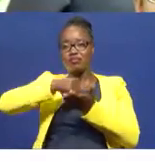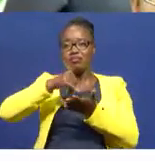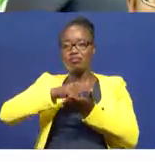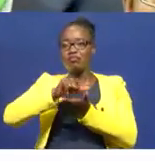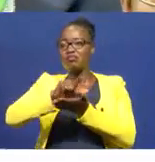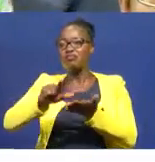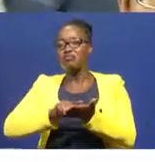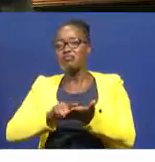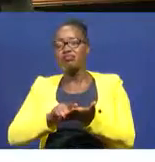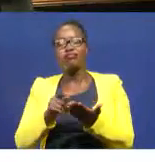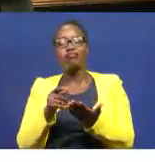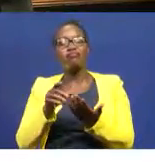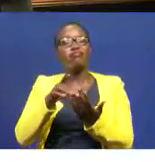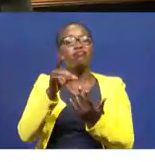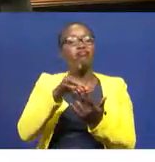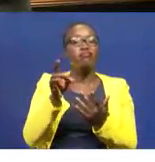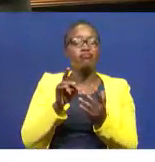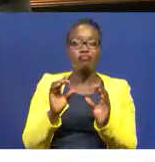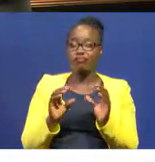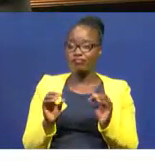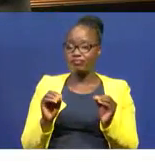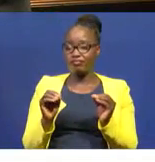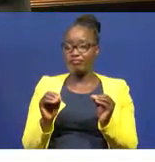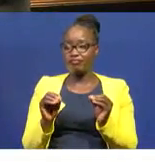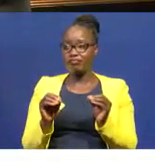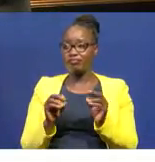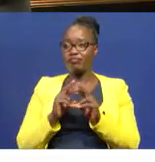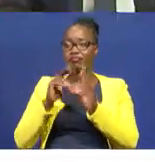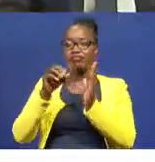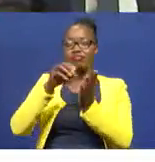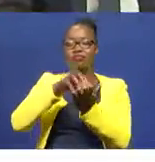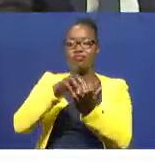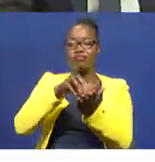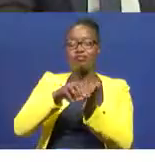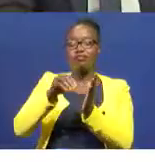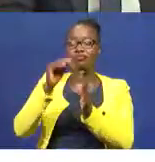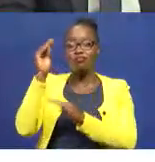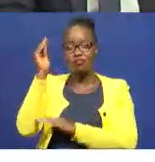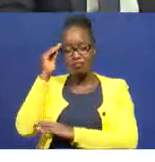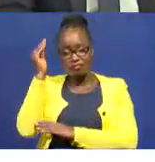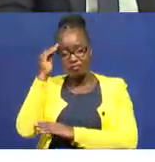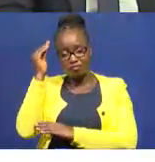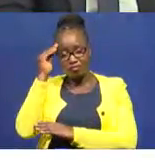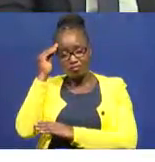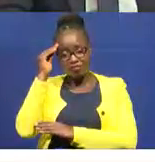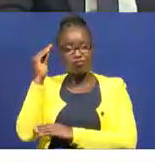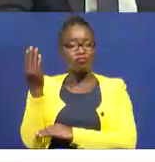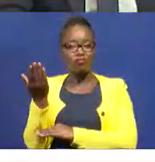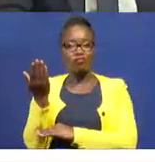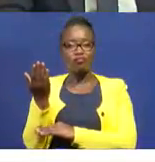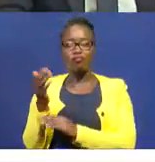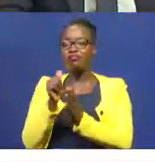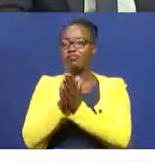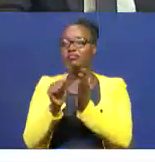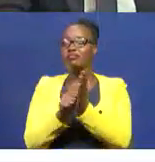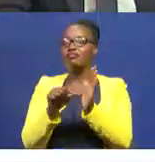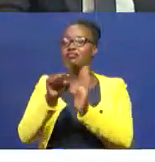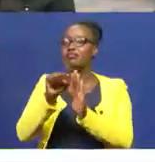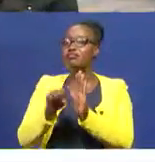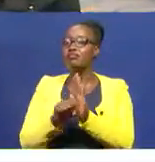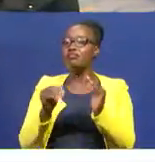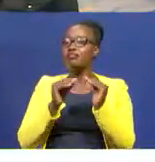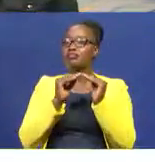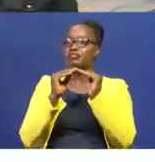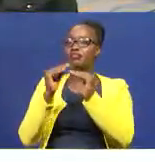locality, preferences. However, a report on the state of education released by Zizi Afrique and Usawa Agenda on the state of